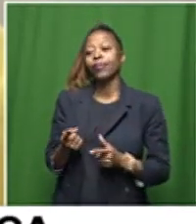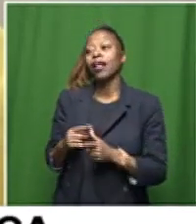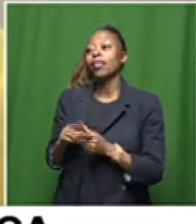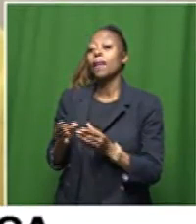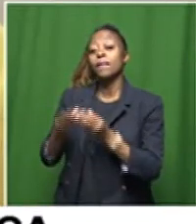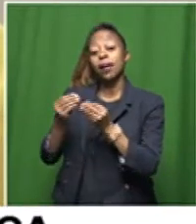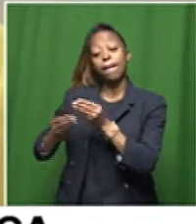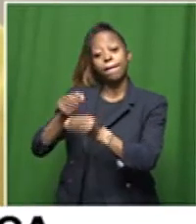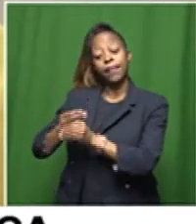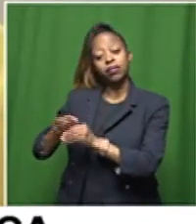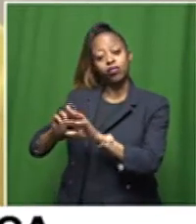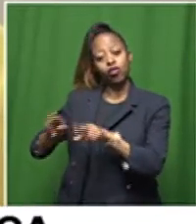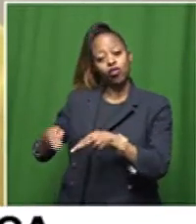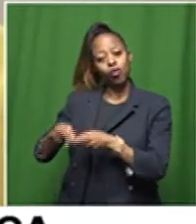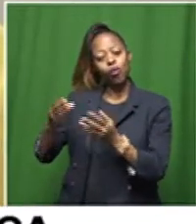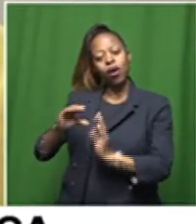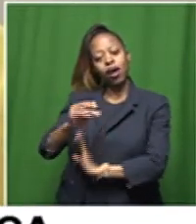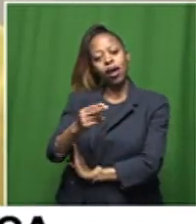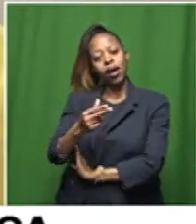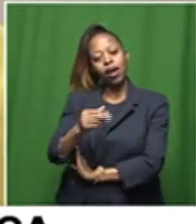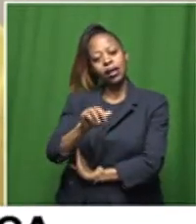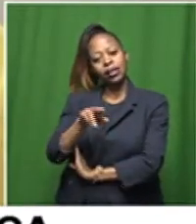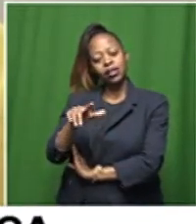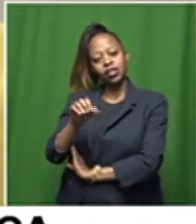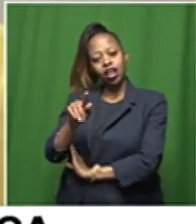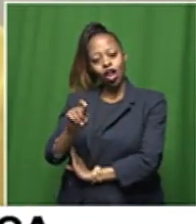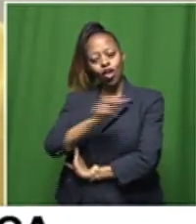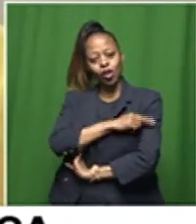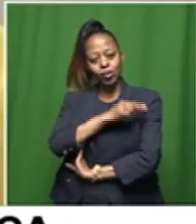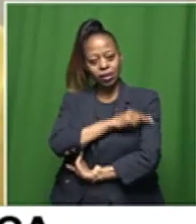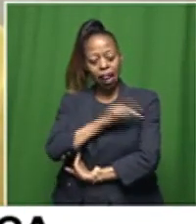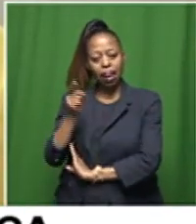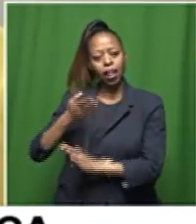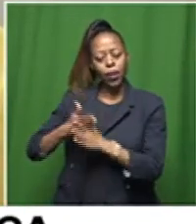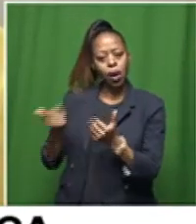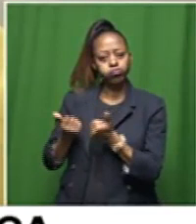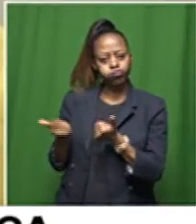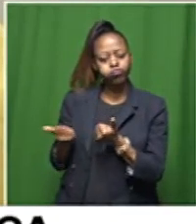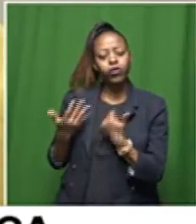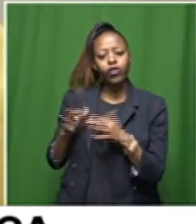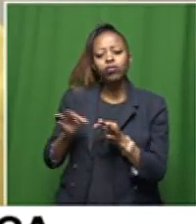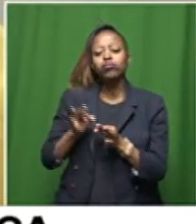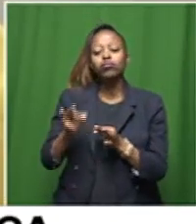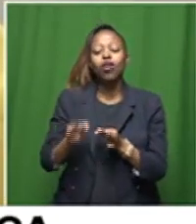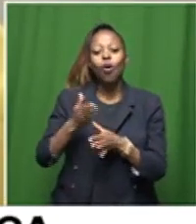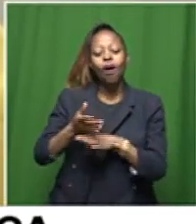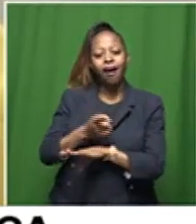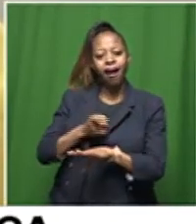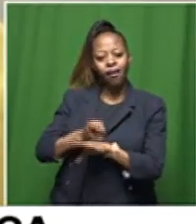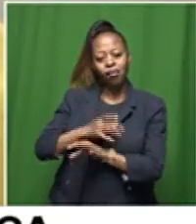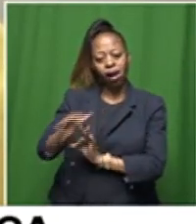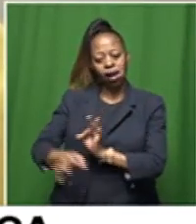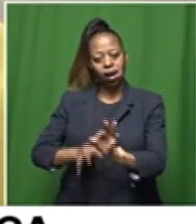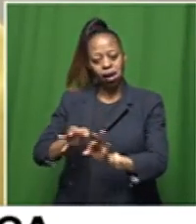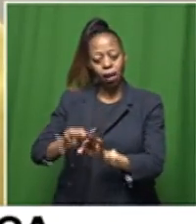extra theater at Charlotte Matreke, which is operating now. We've extended the working hours.